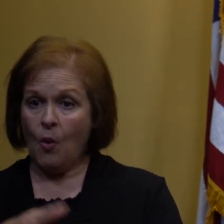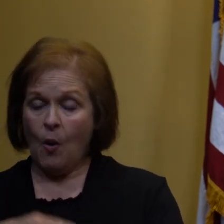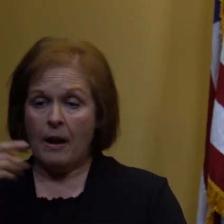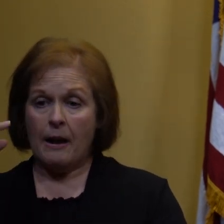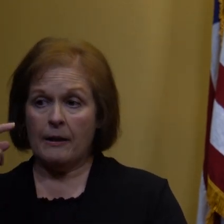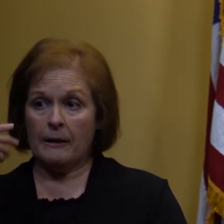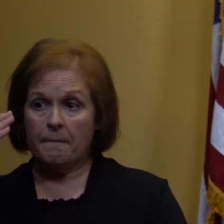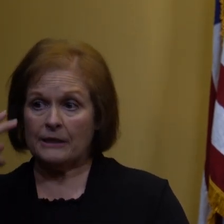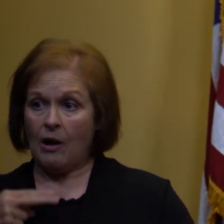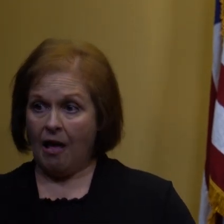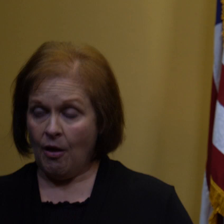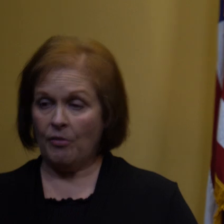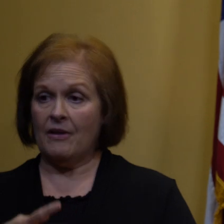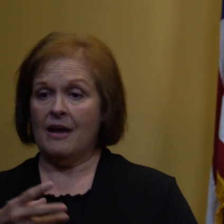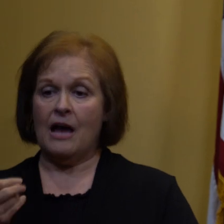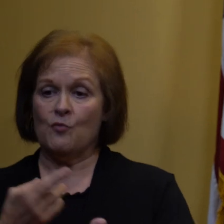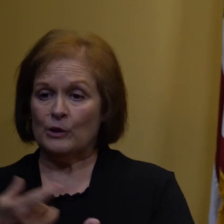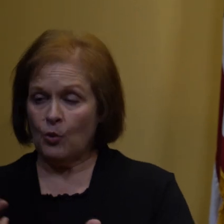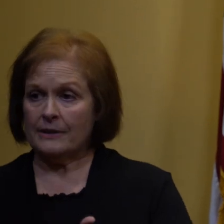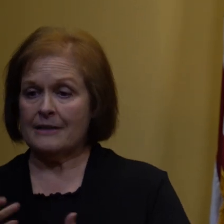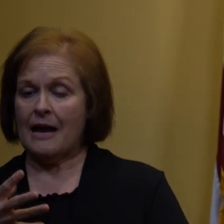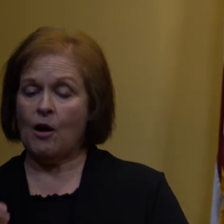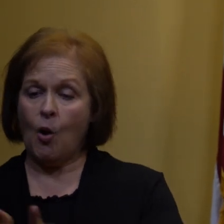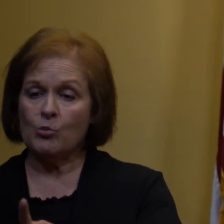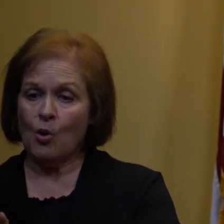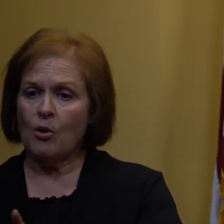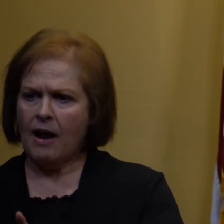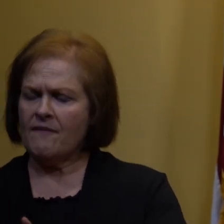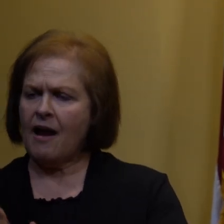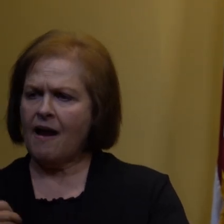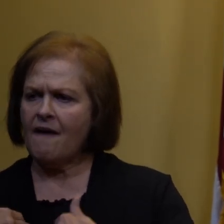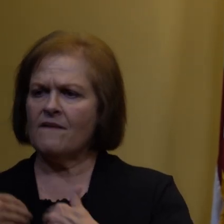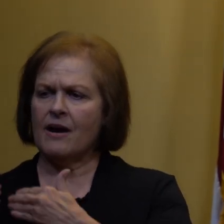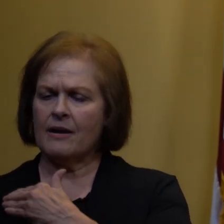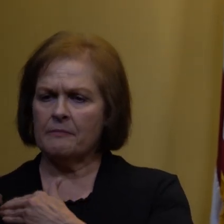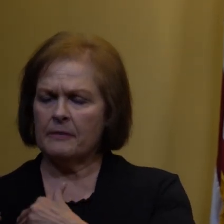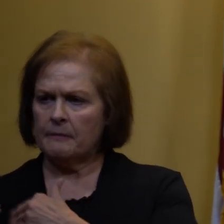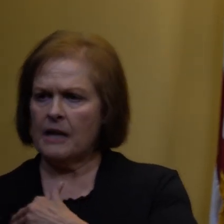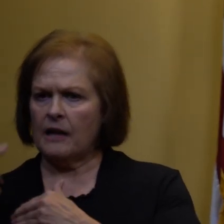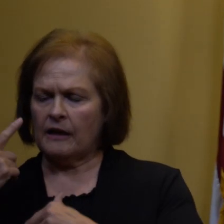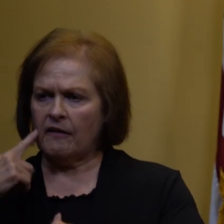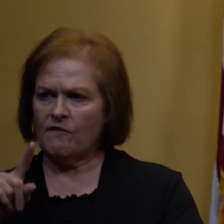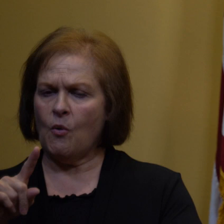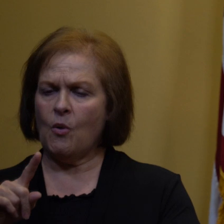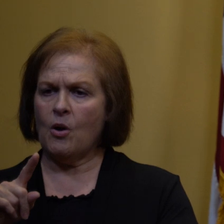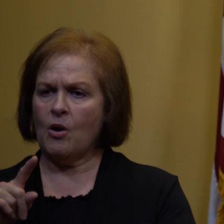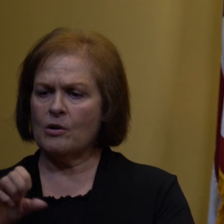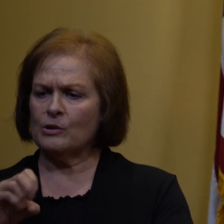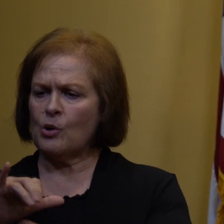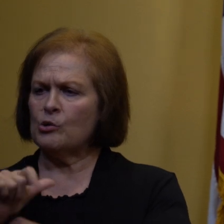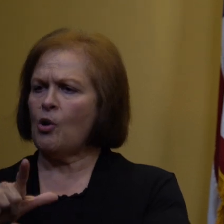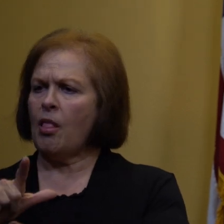mental health services and the resources, and also a layer of accountability with social